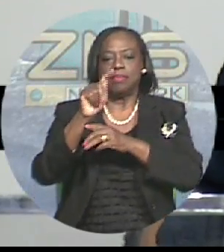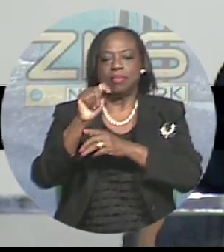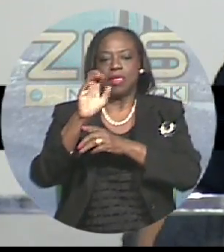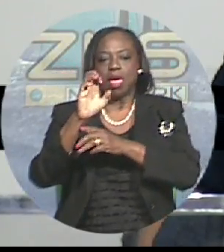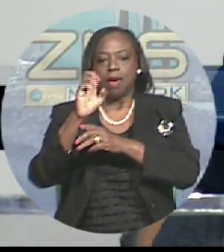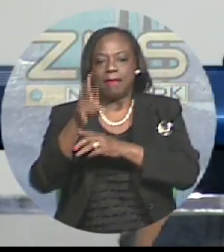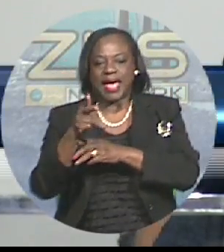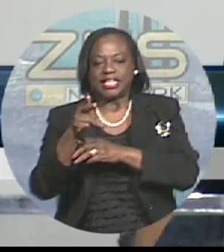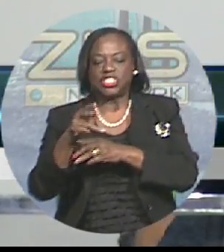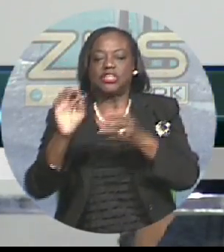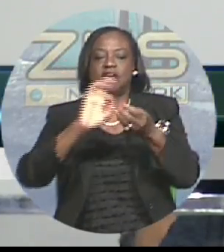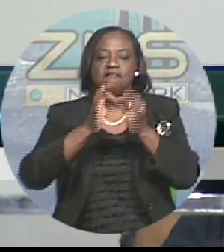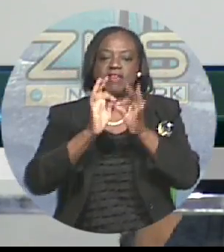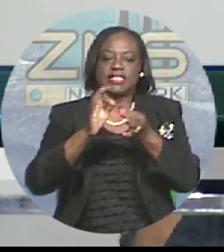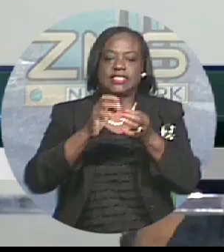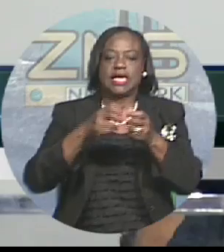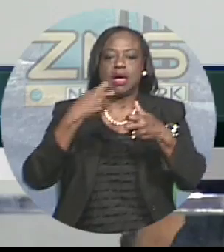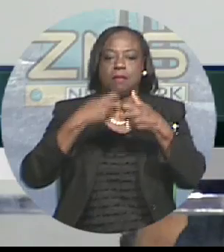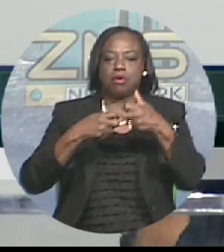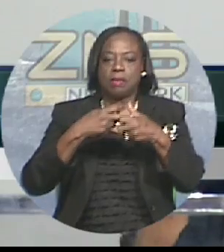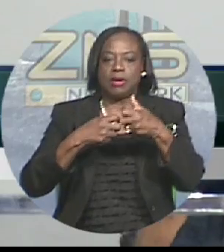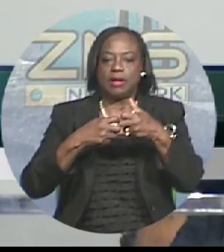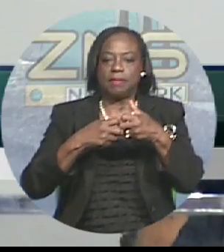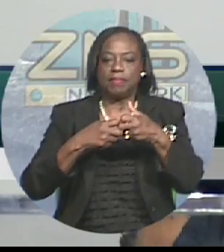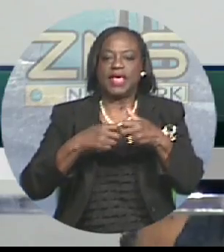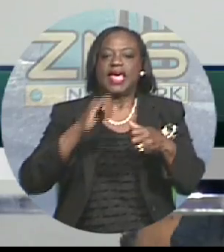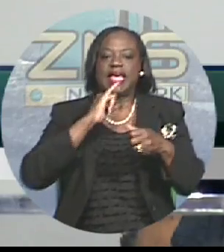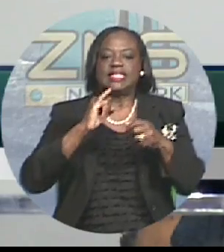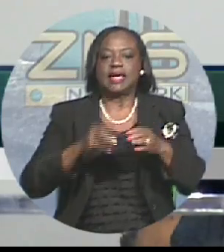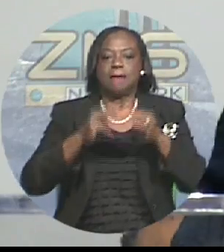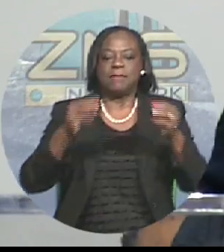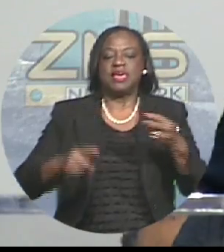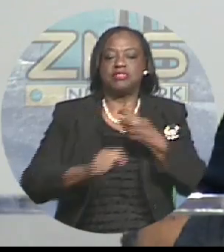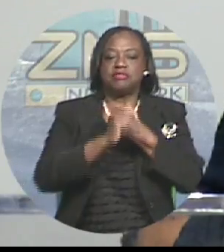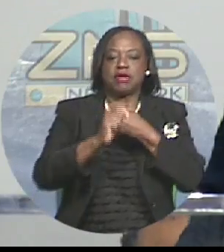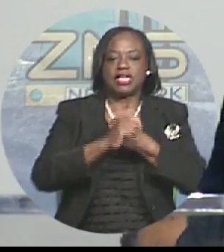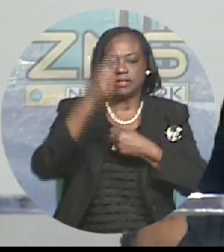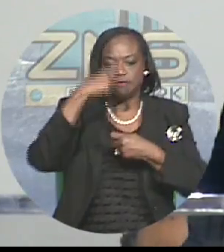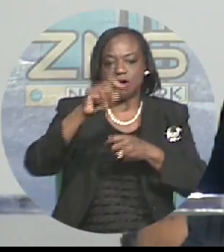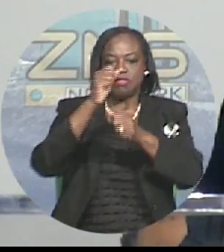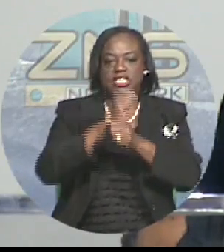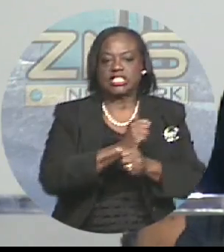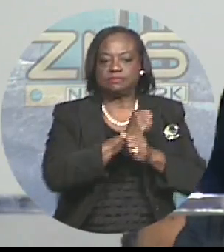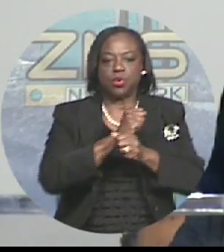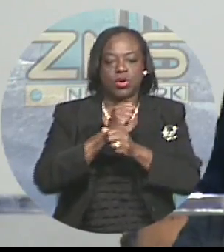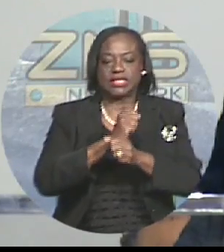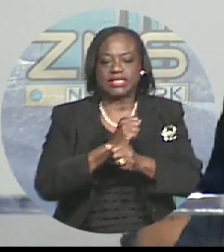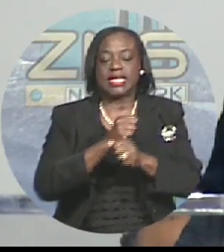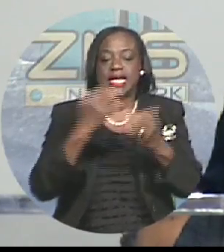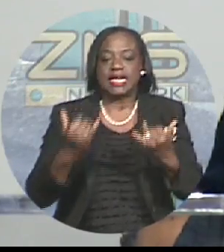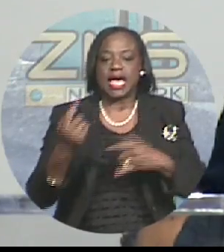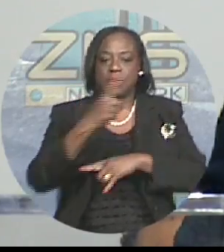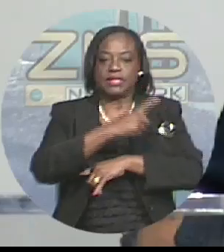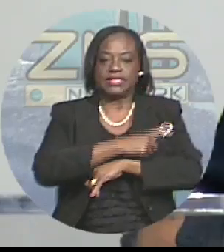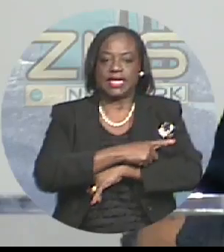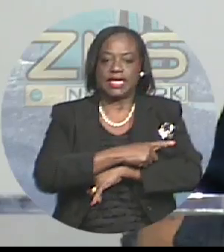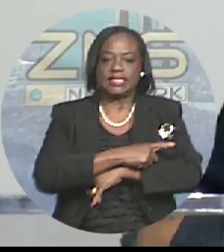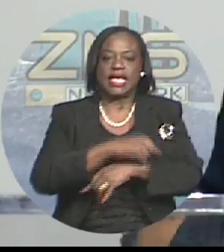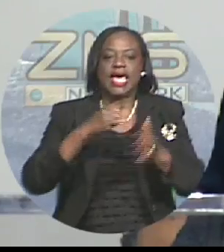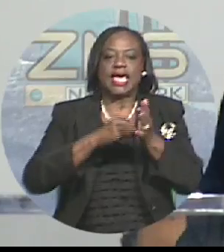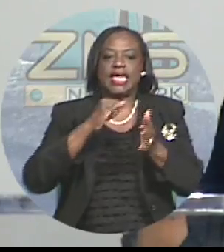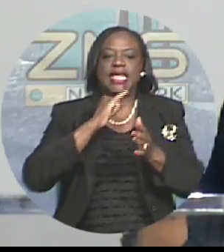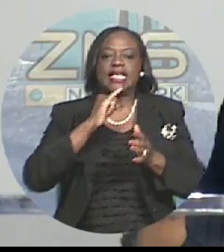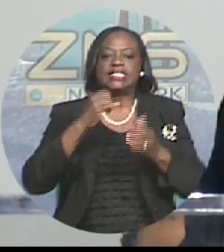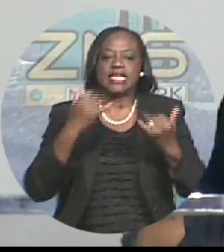is a growing problem, is the major threat for the sport nowadays. And why? Because it's a big business, because